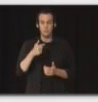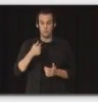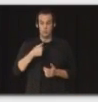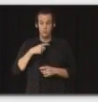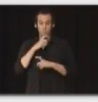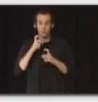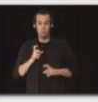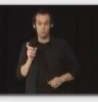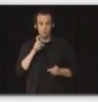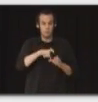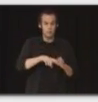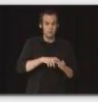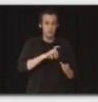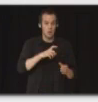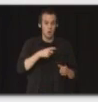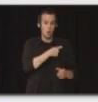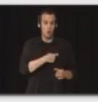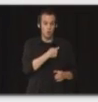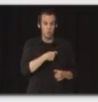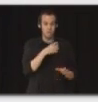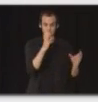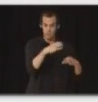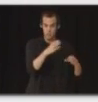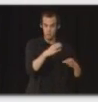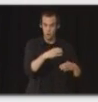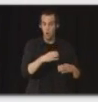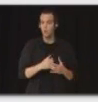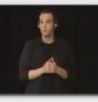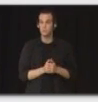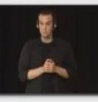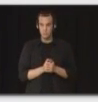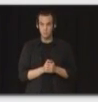part of the scientific committee through Marisa Tortorre and John Espirov.